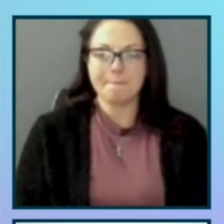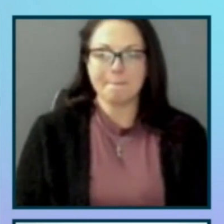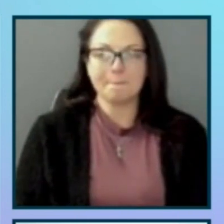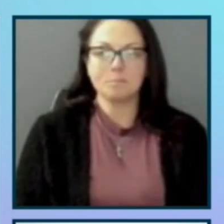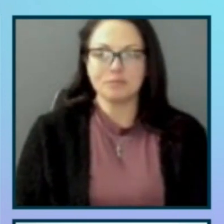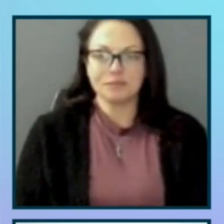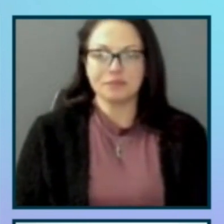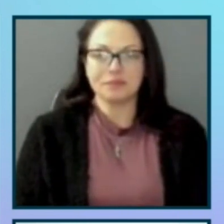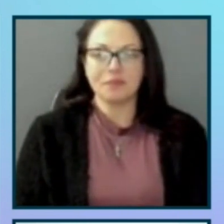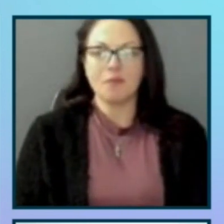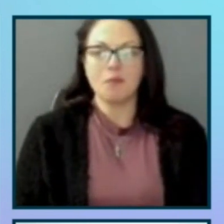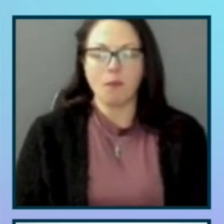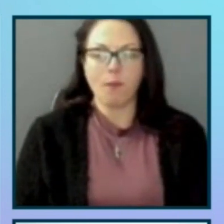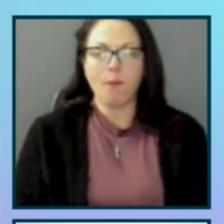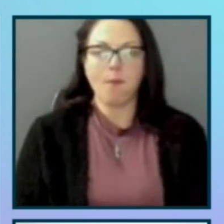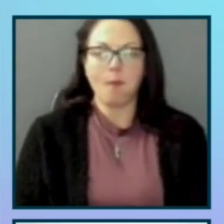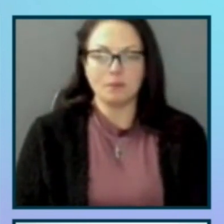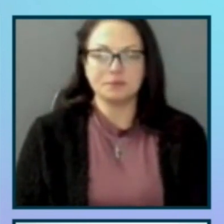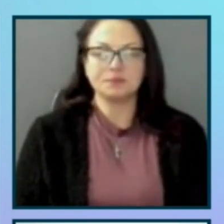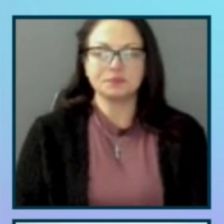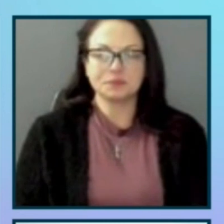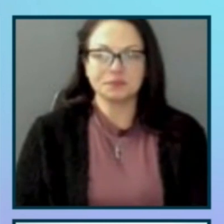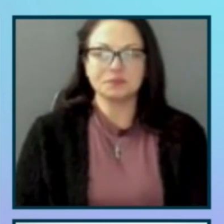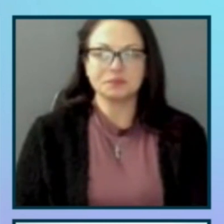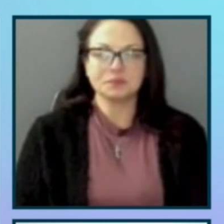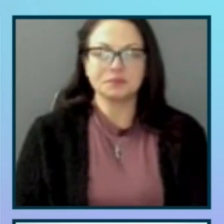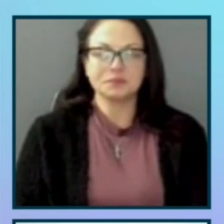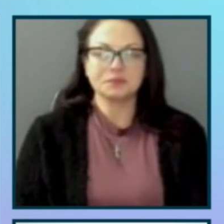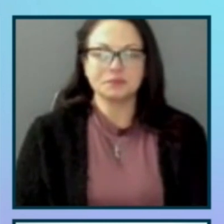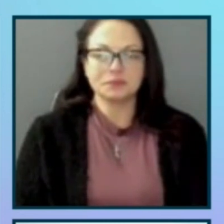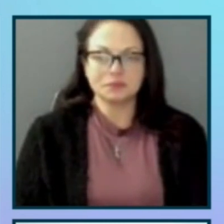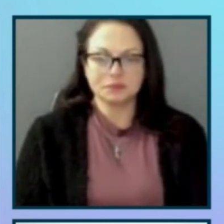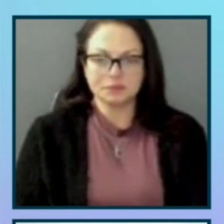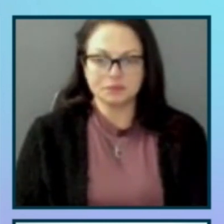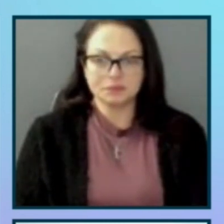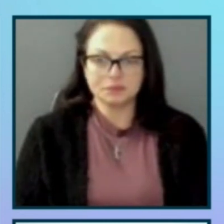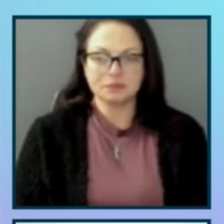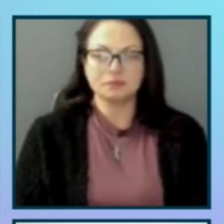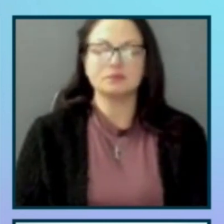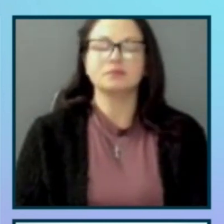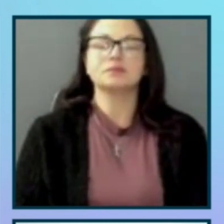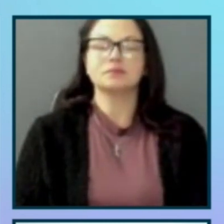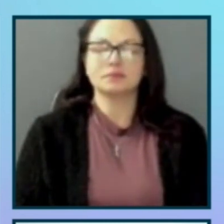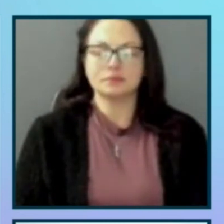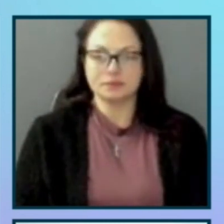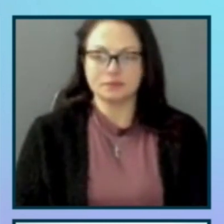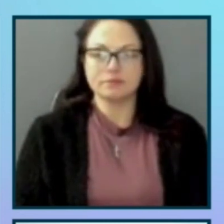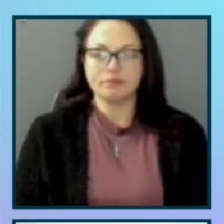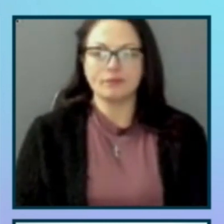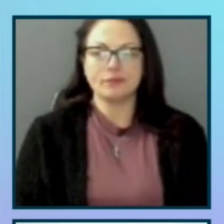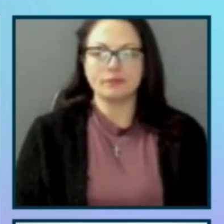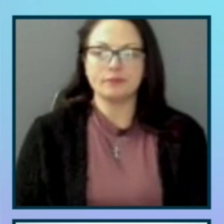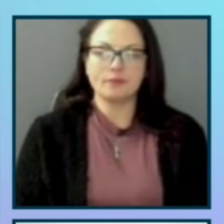it and give examples as to what a potential command might be. For example, skip to the next heading level or move to the next